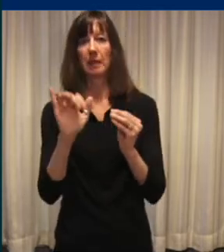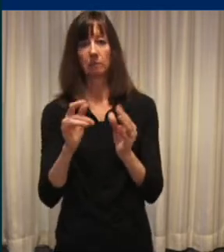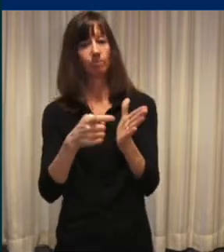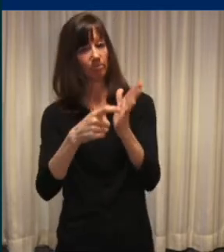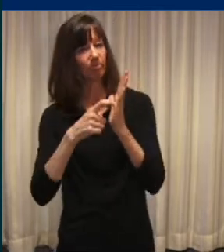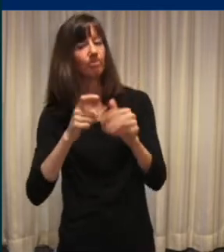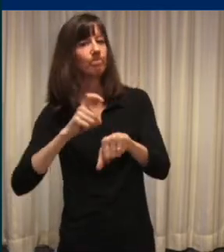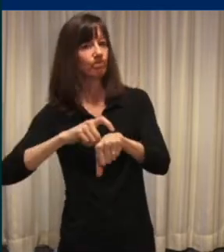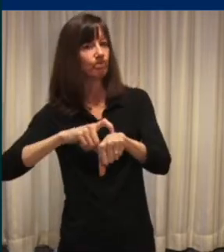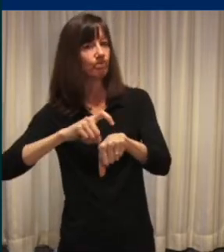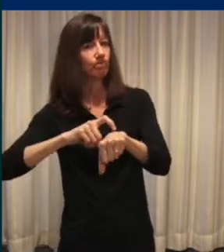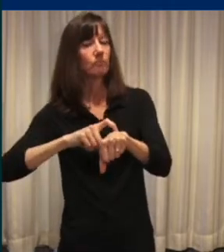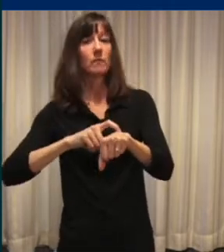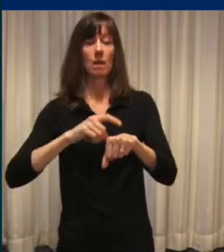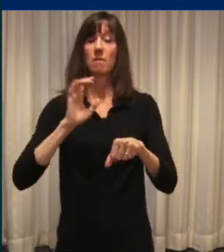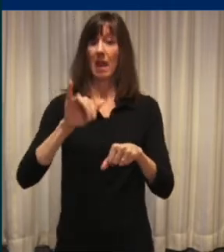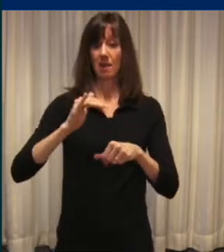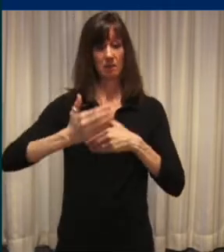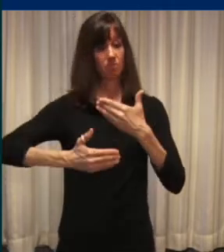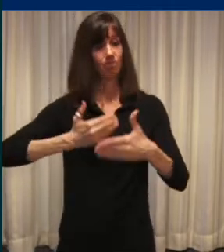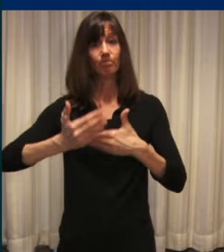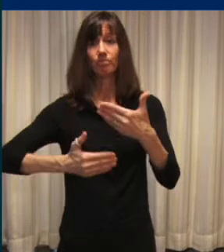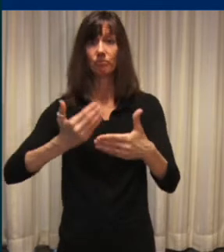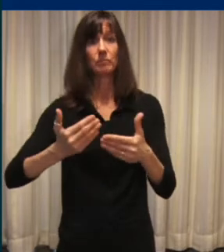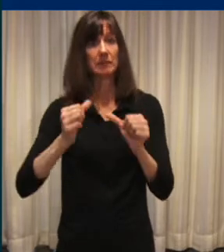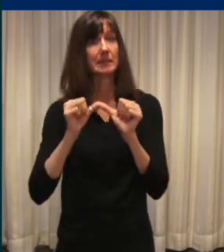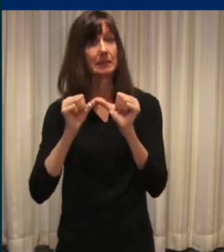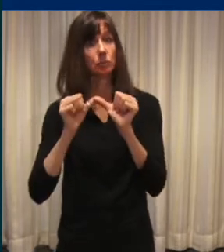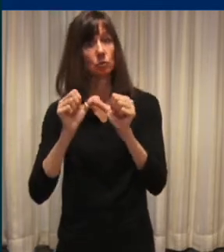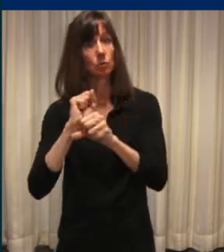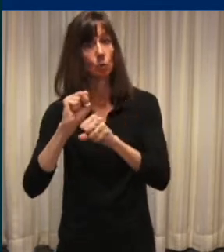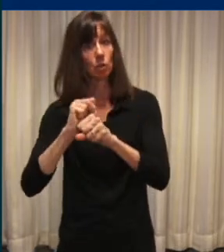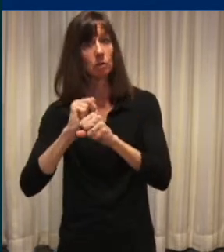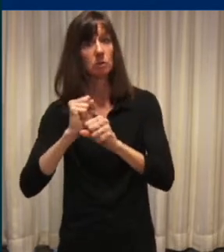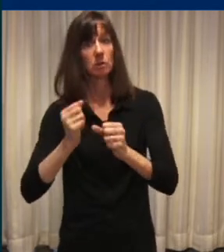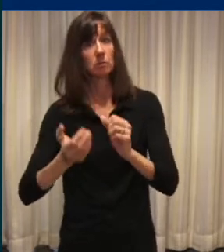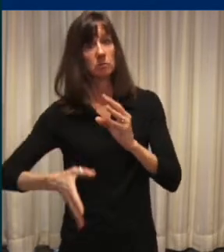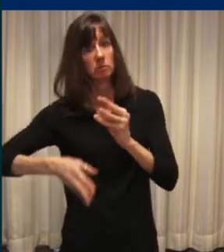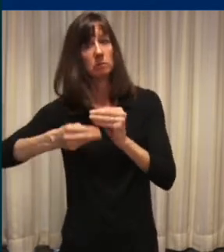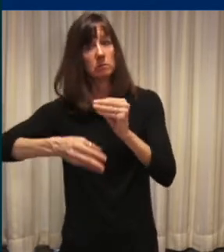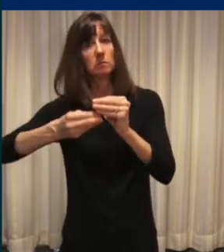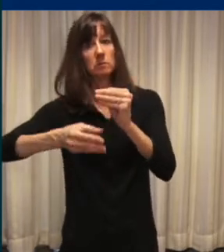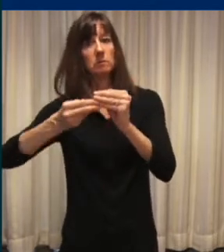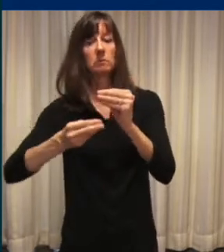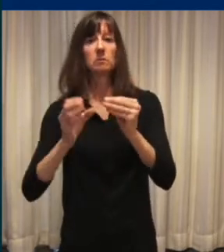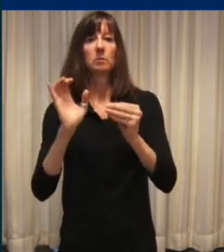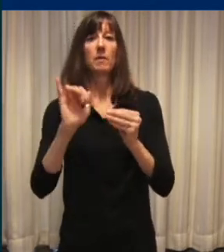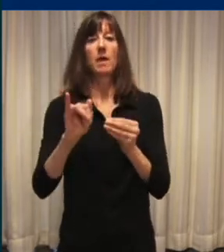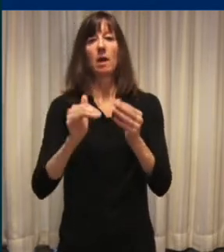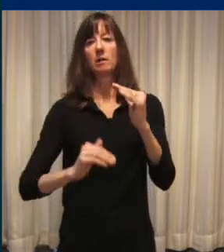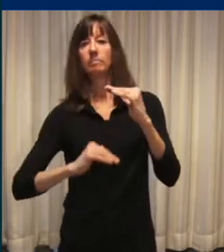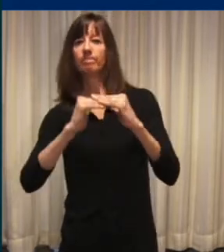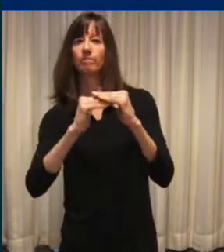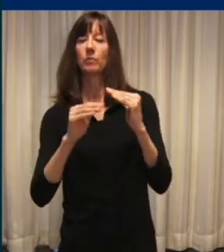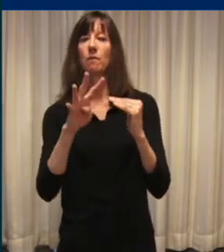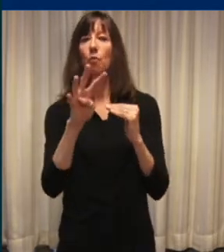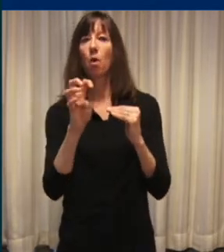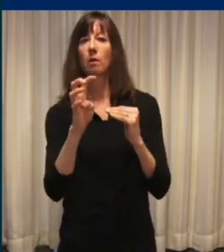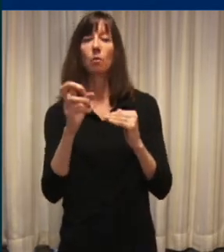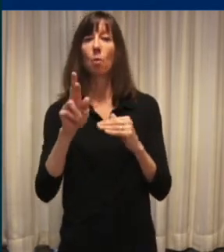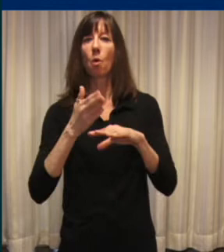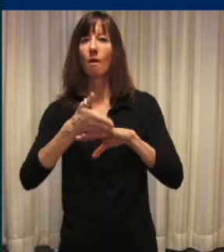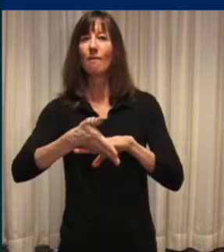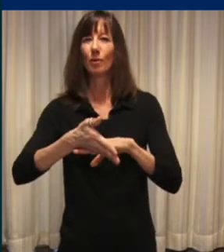going to continue to push really hard on that. Unfortunately, that number doesn't get us all the way to where we think we need to be. So the last several